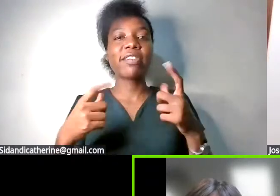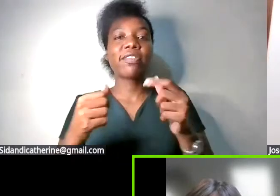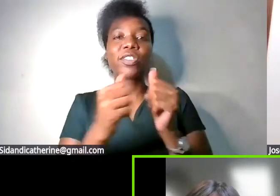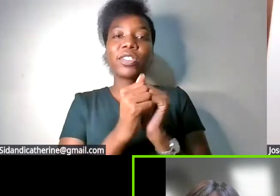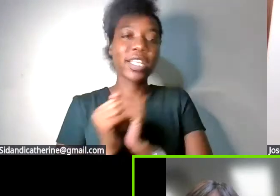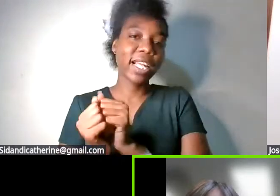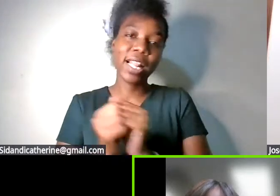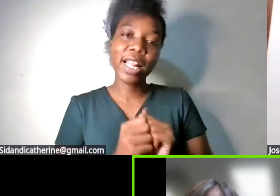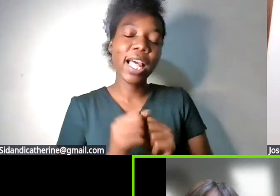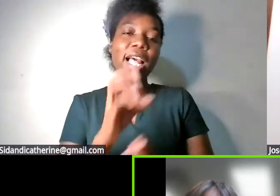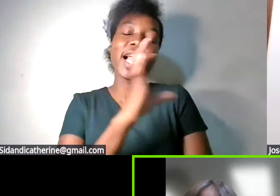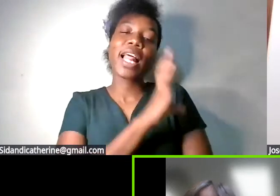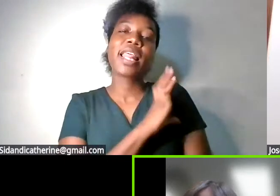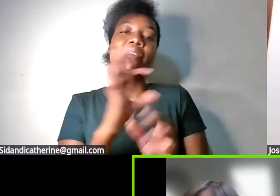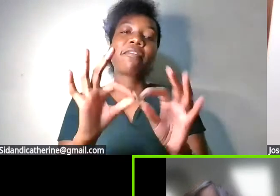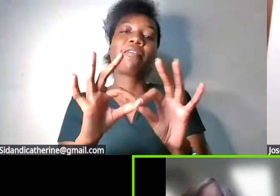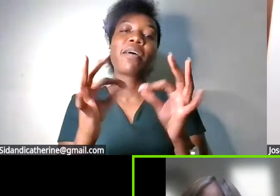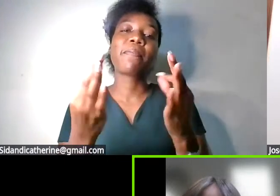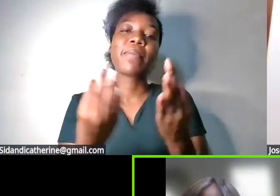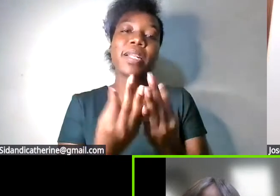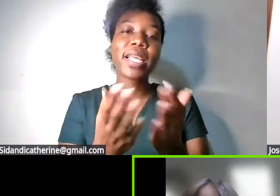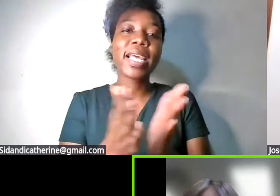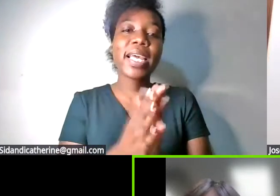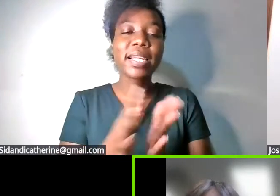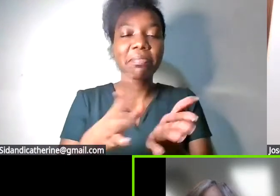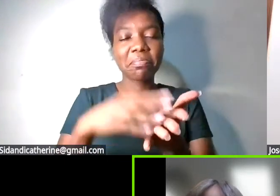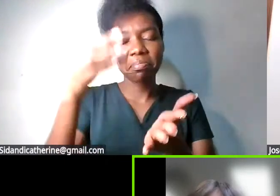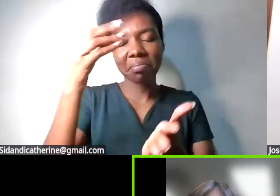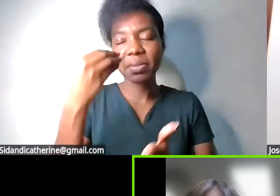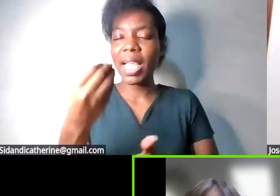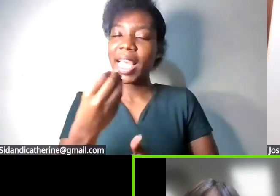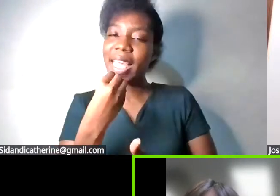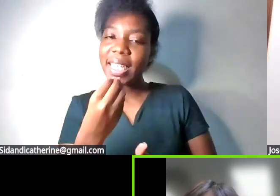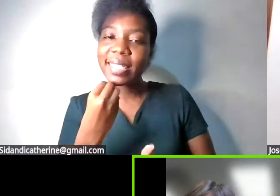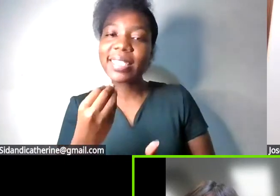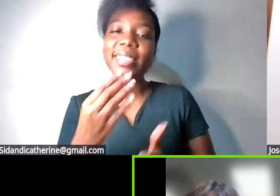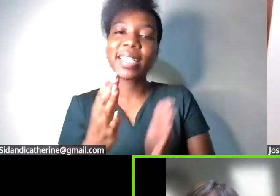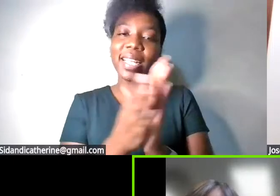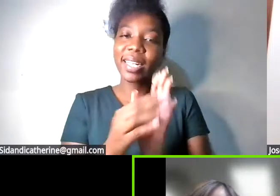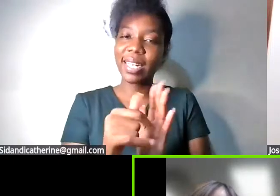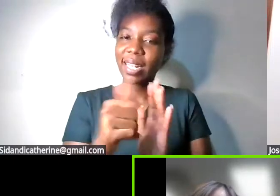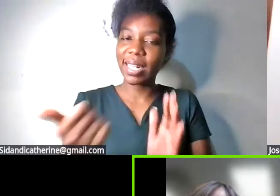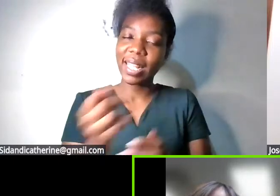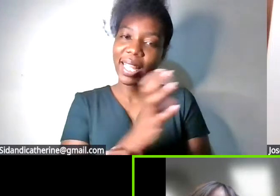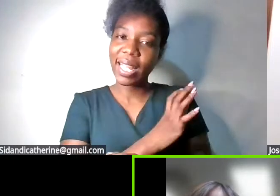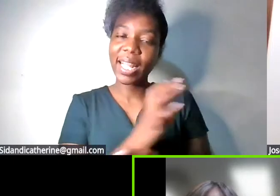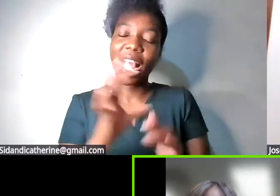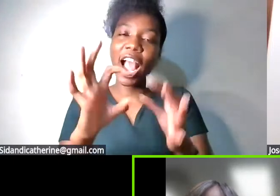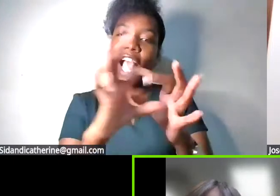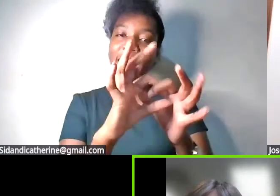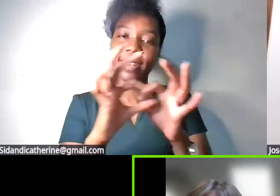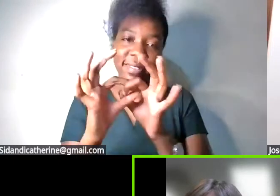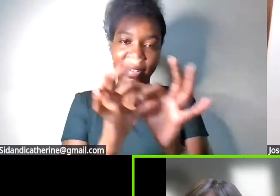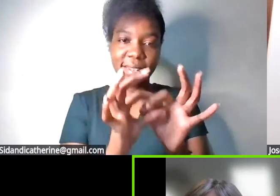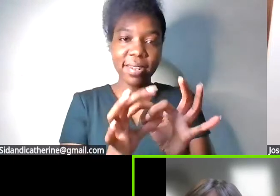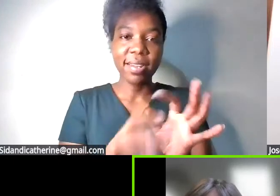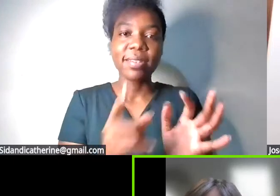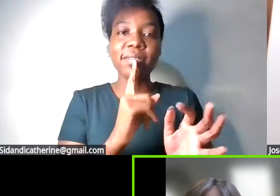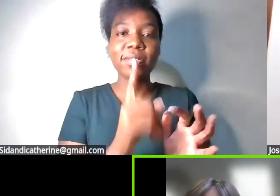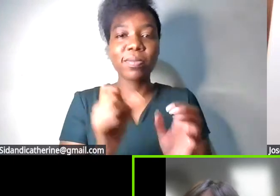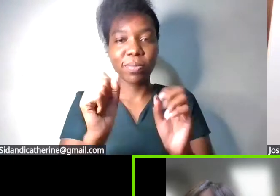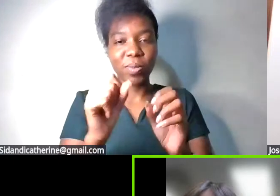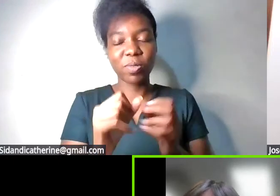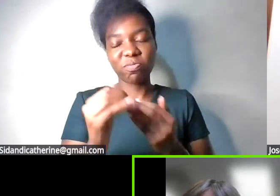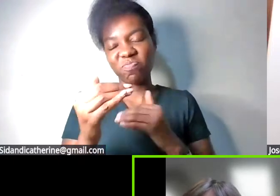family mostly, and then they're learning eating and acculturating within the Canadian culture. Pretty much closer to